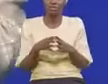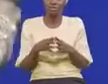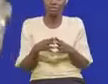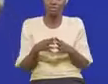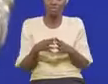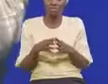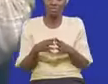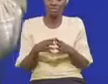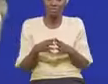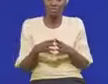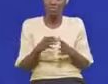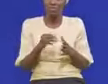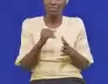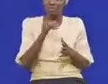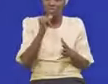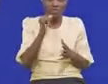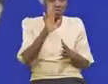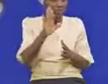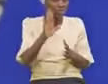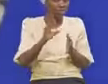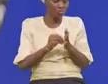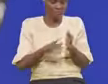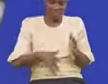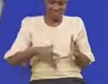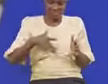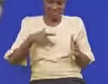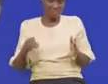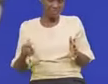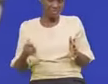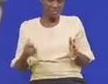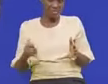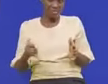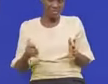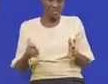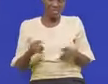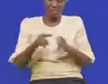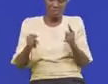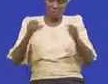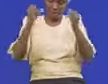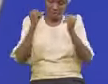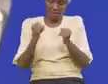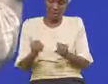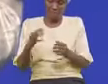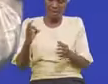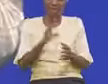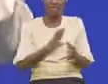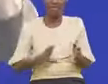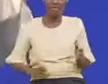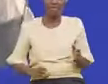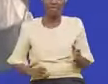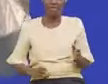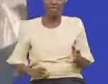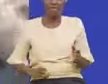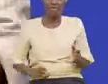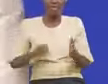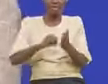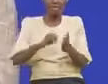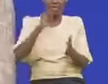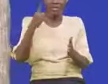It's not your feeling. Manya nui kala sesele na mwena we o. Voa Kristo bom se le doa wom.